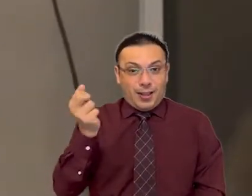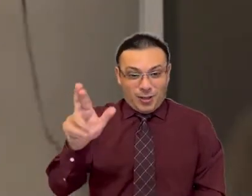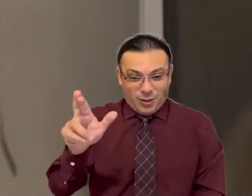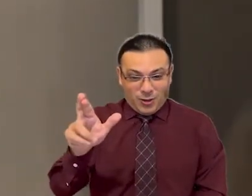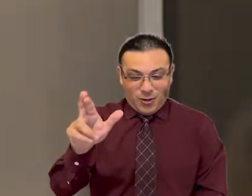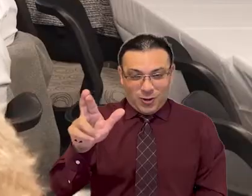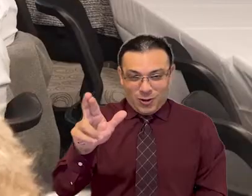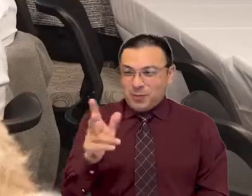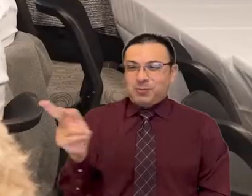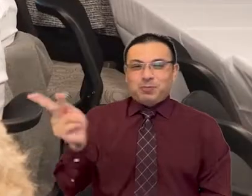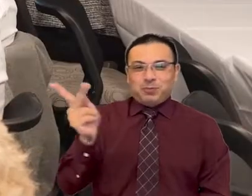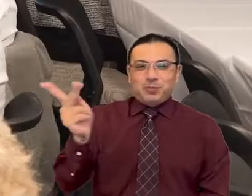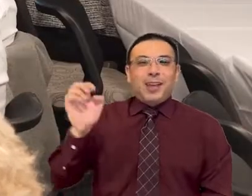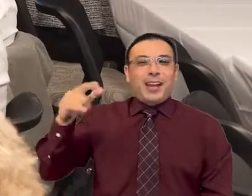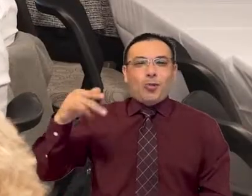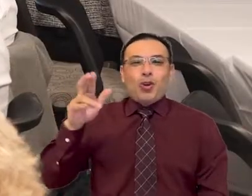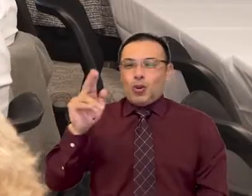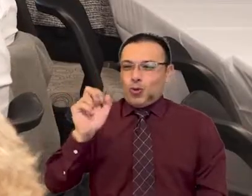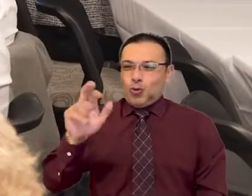have you.